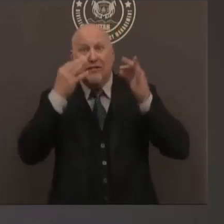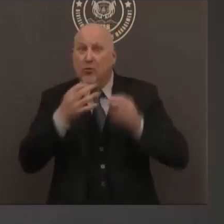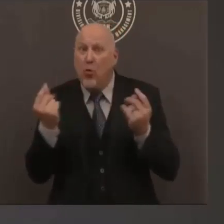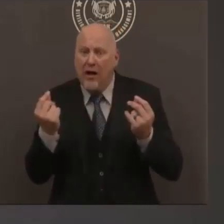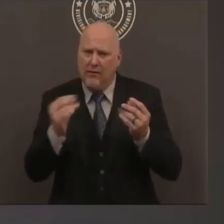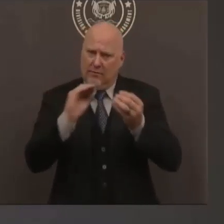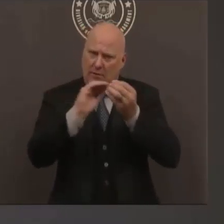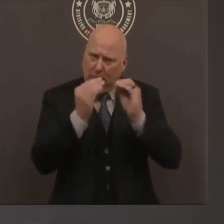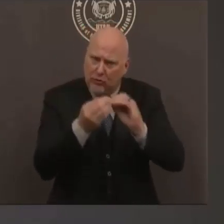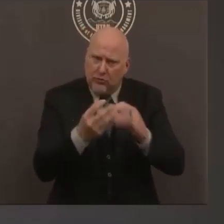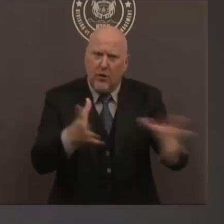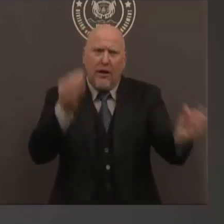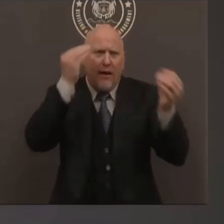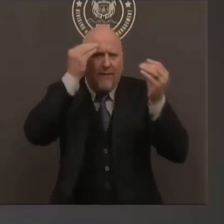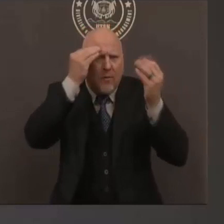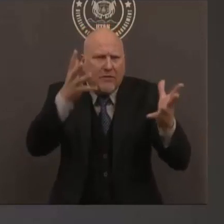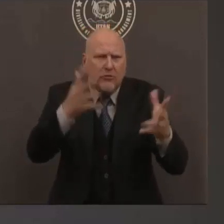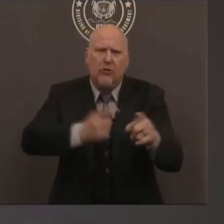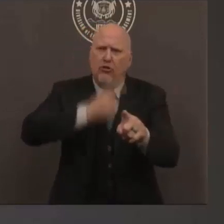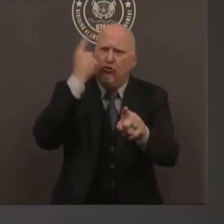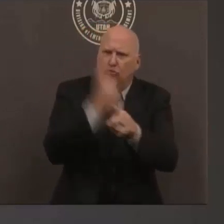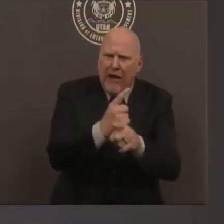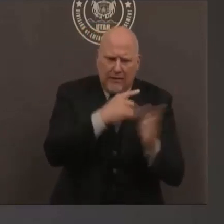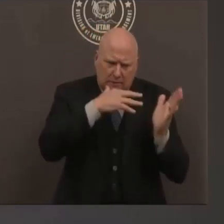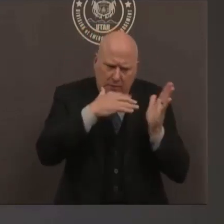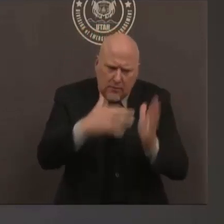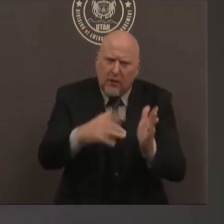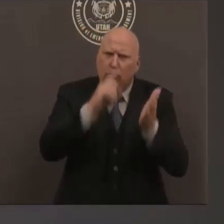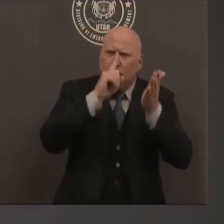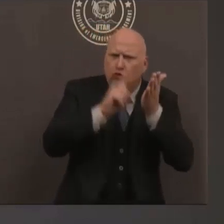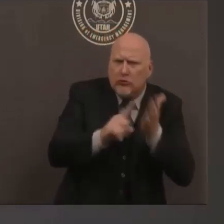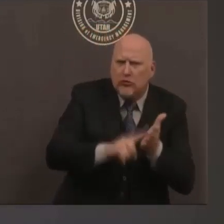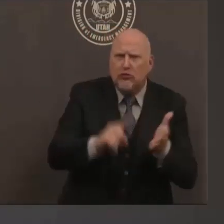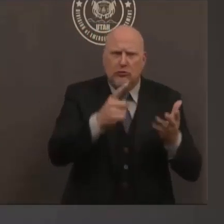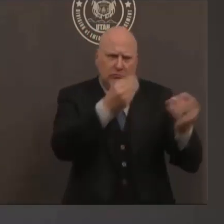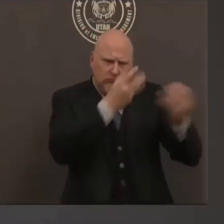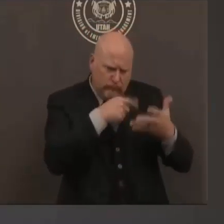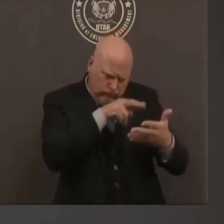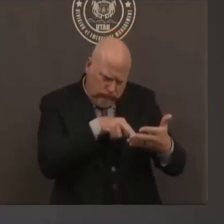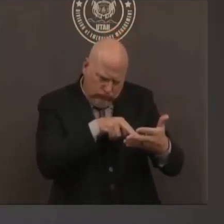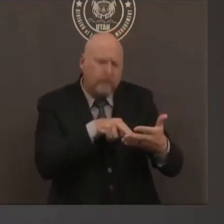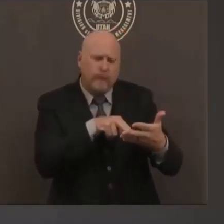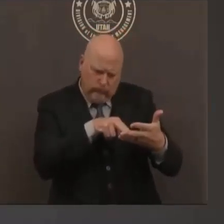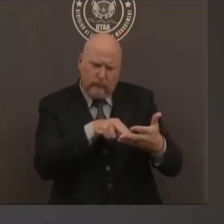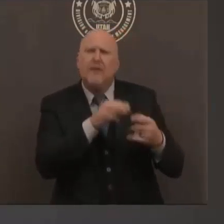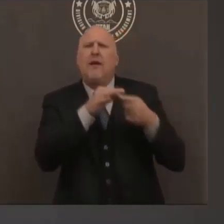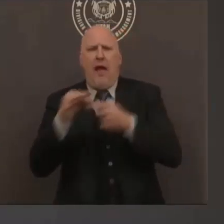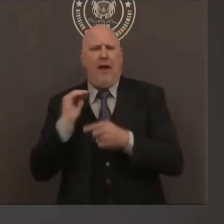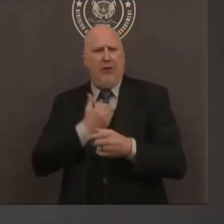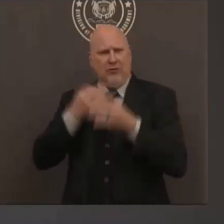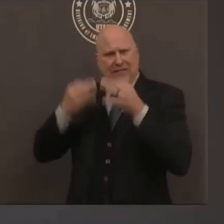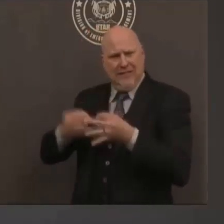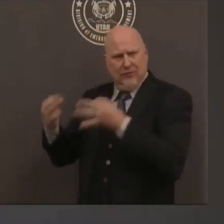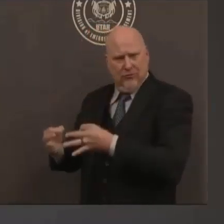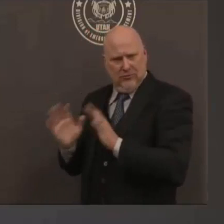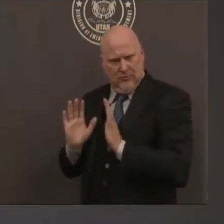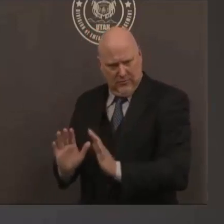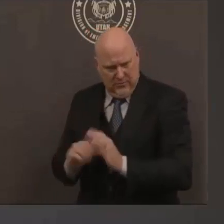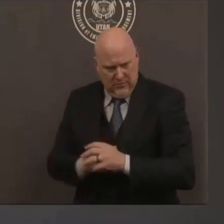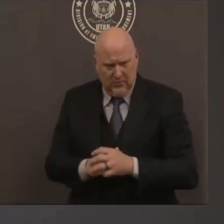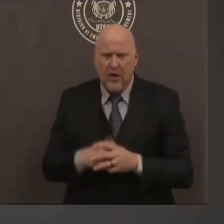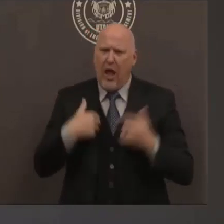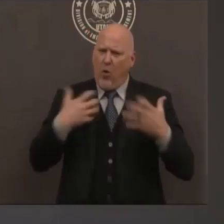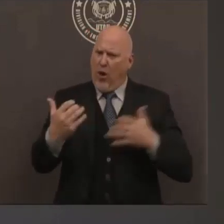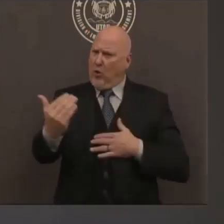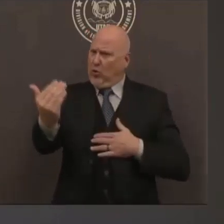us as we move forward, so we understand where we are at with this fight with the virus. For